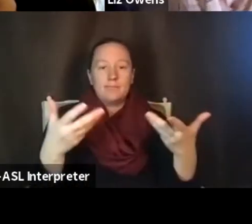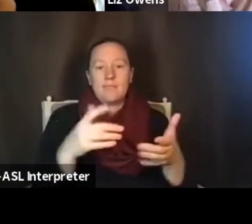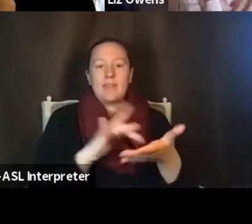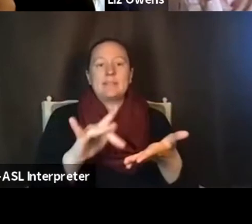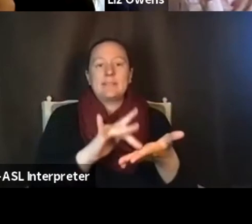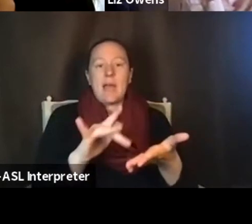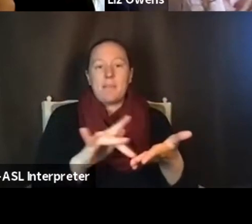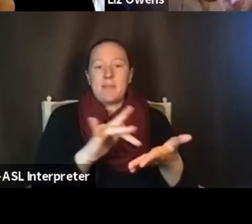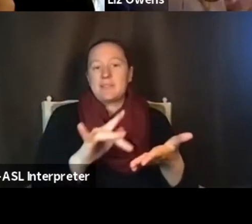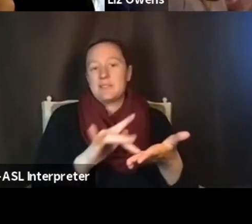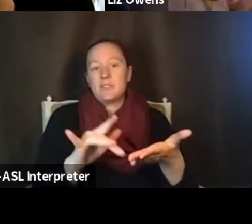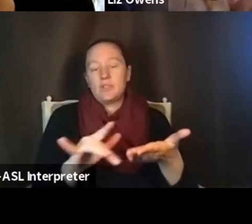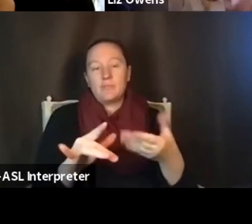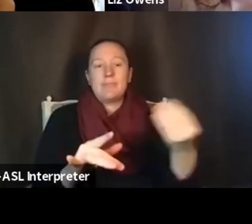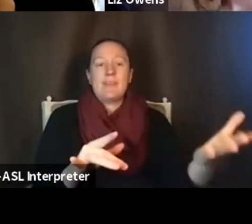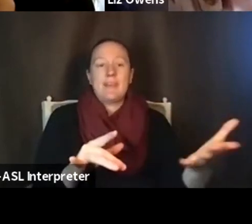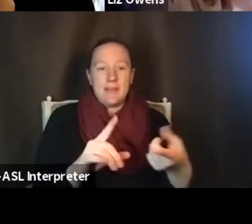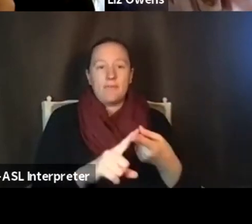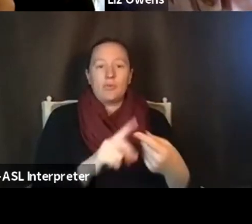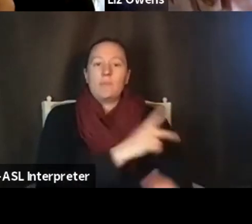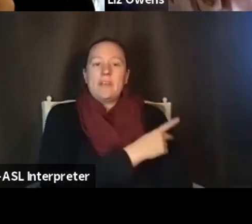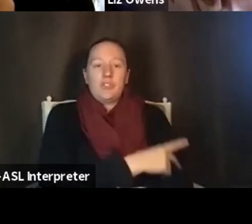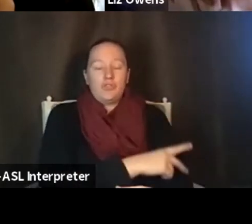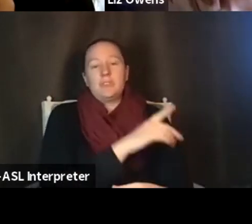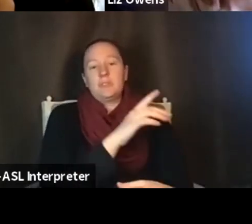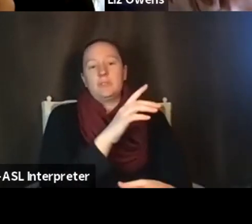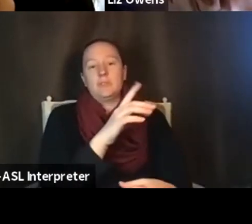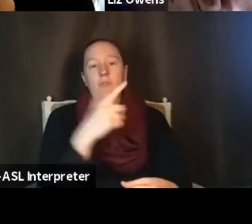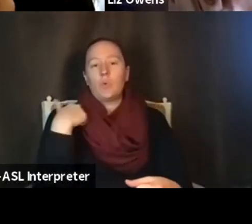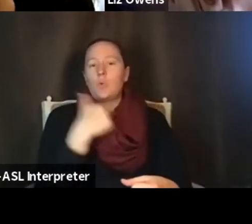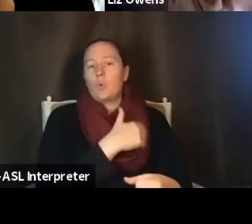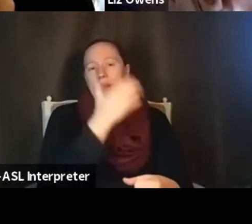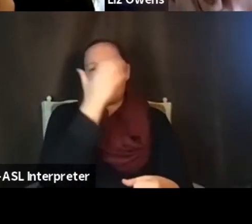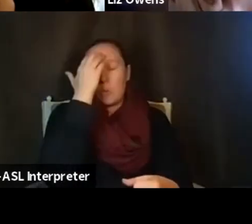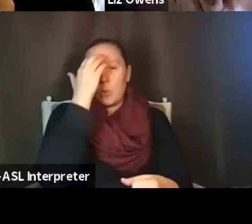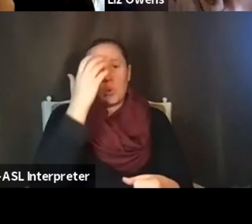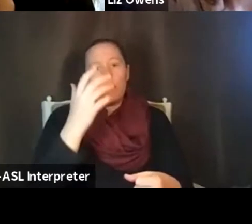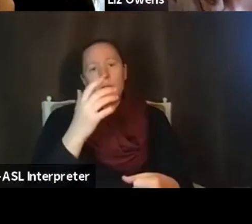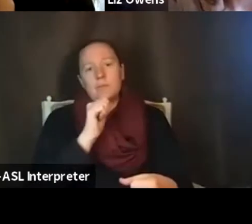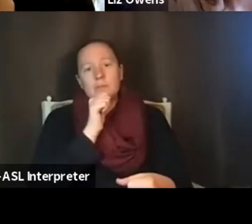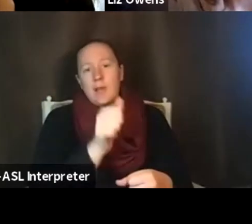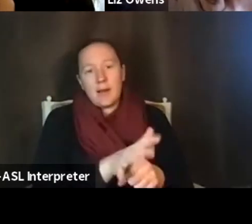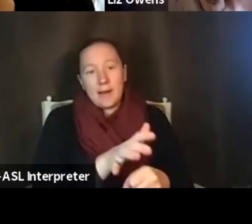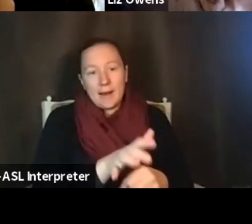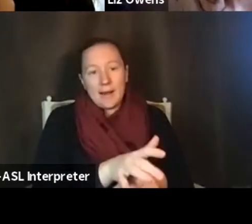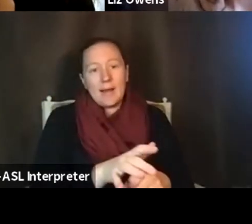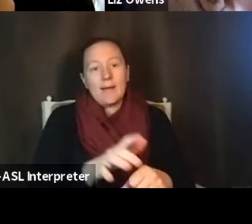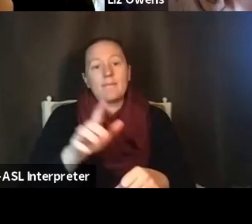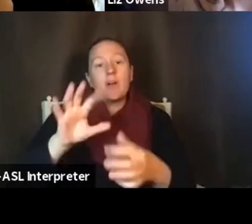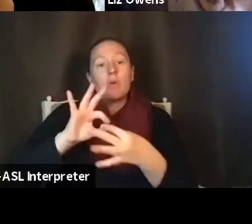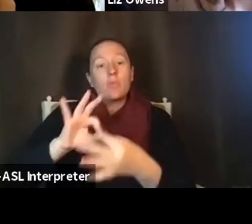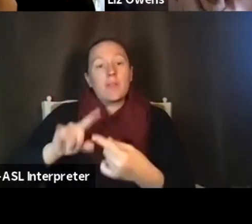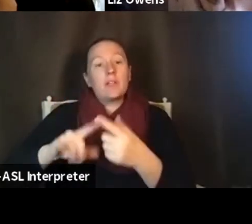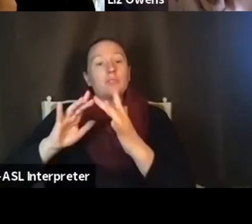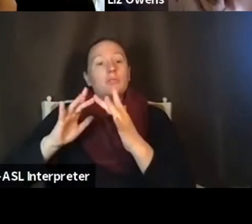tablets to their patients in some cases, and we know that's certainly not enough. On the broadband side, the Office